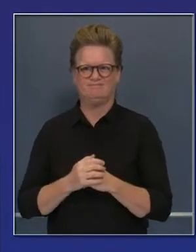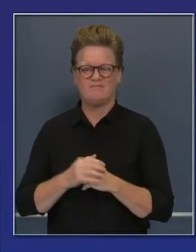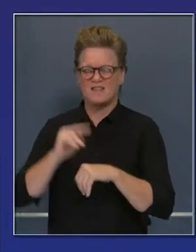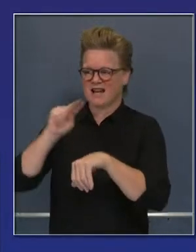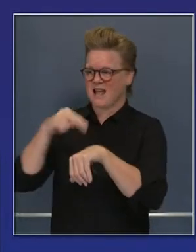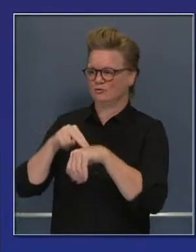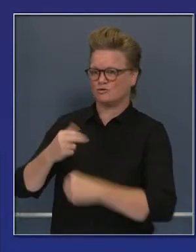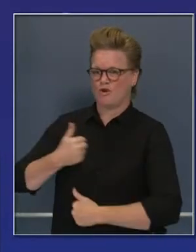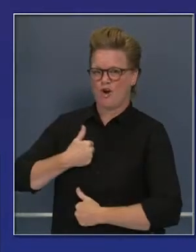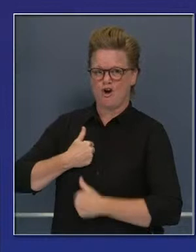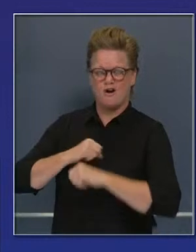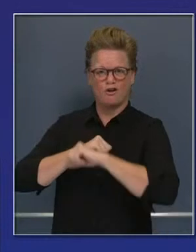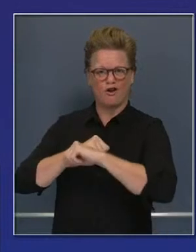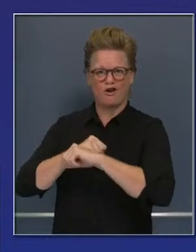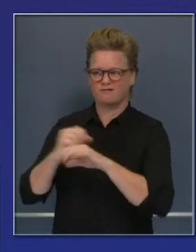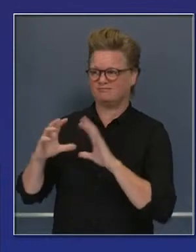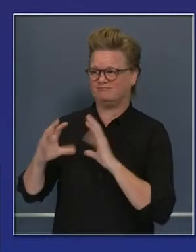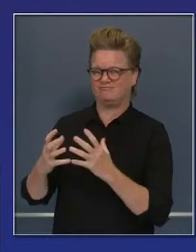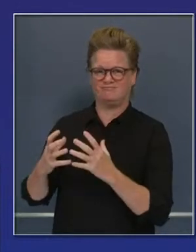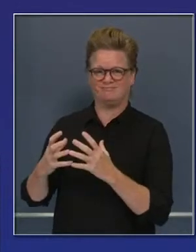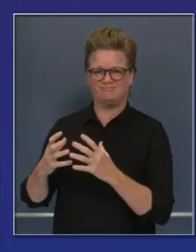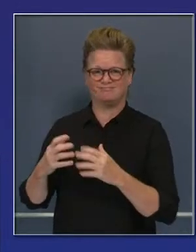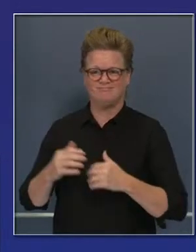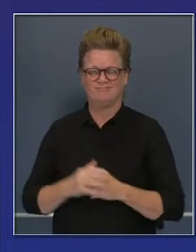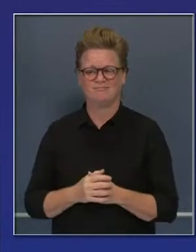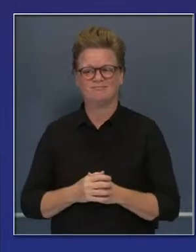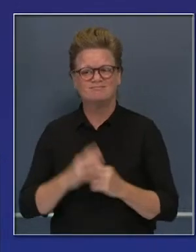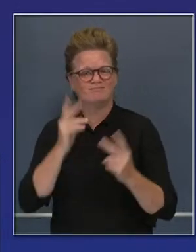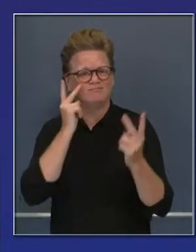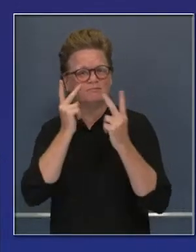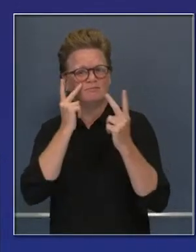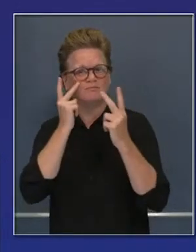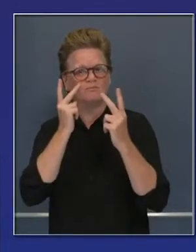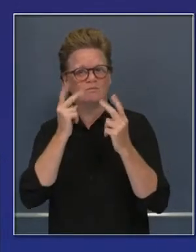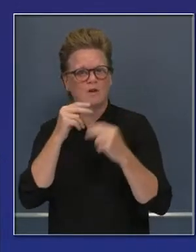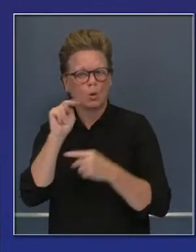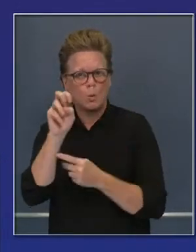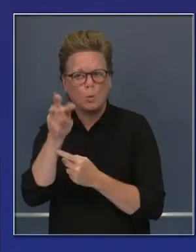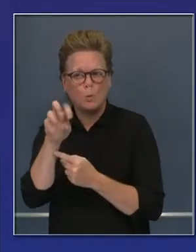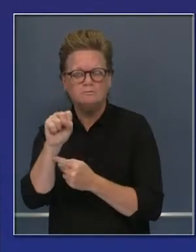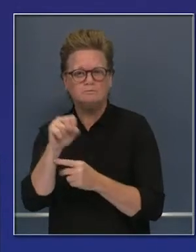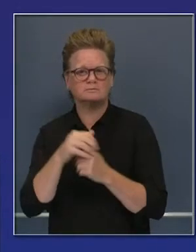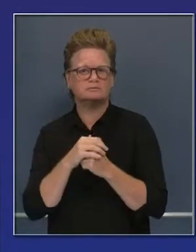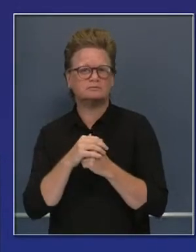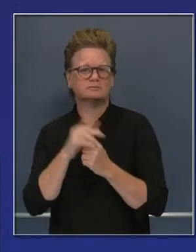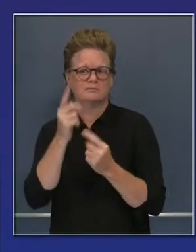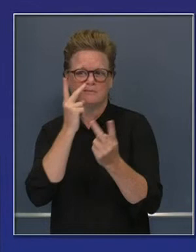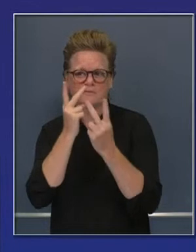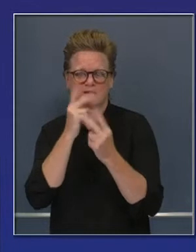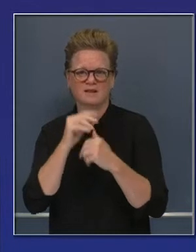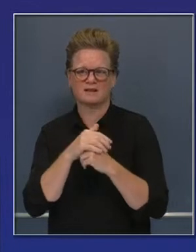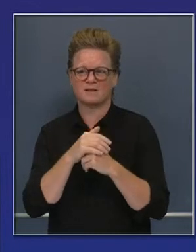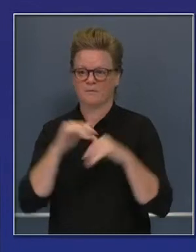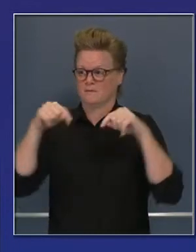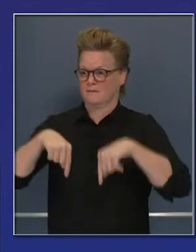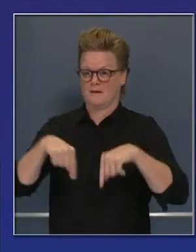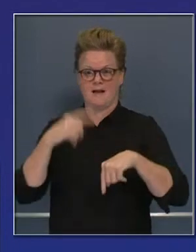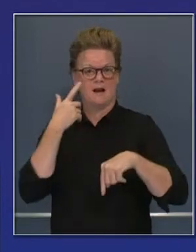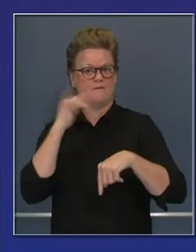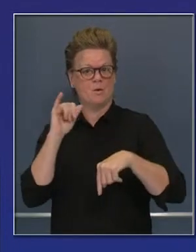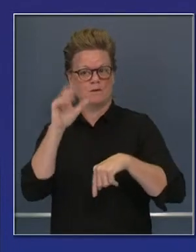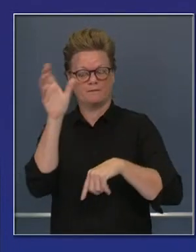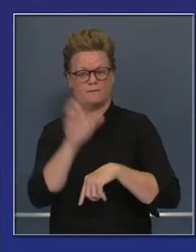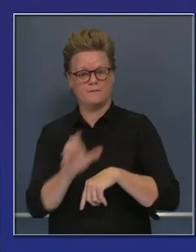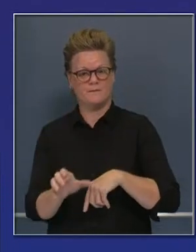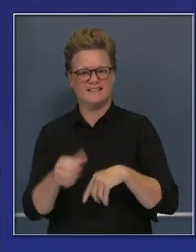saw and many other images that have been shared across this state and across this country. Across this state, though, we continue to